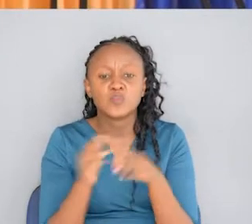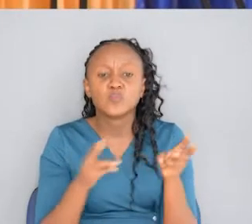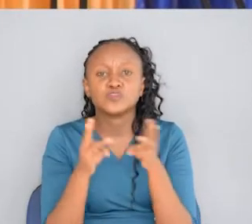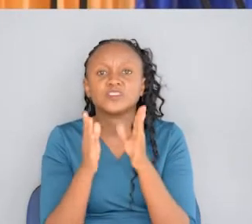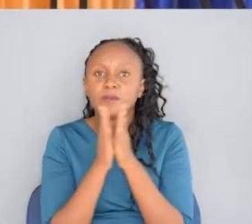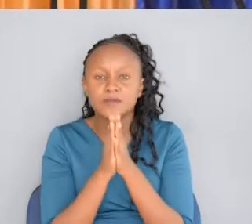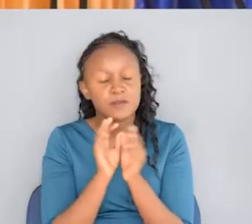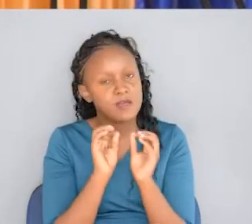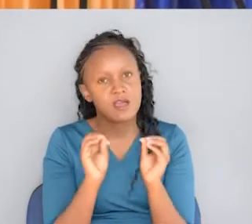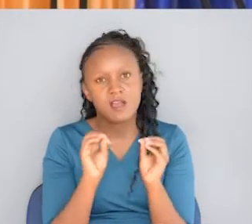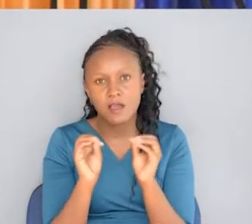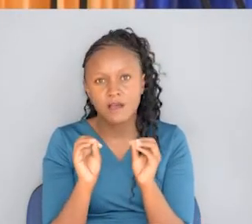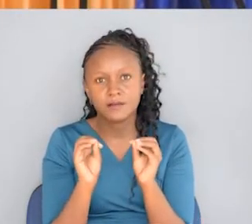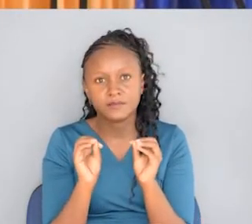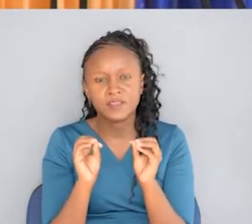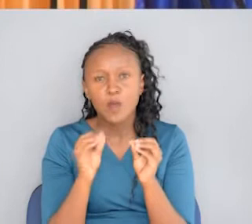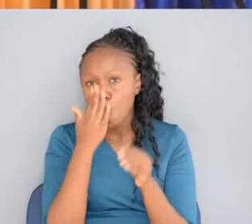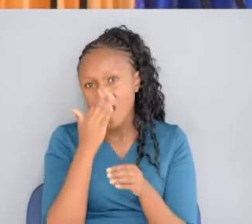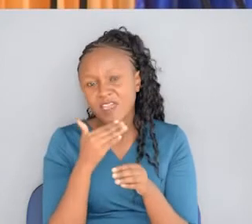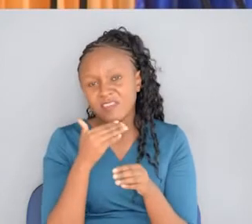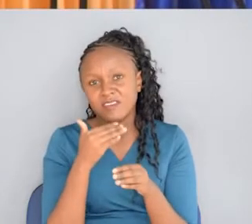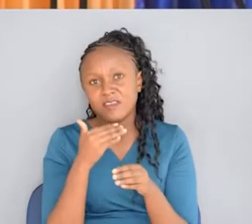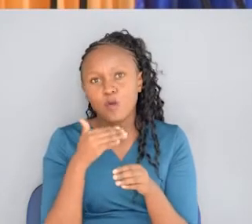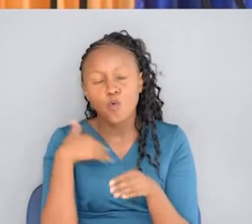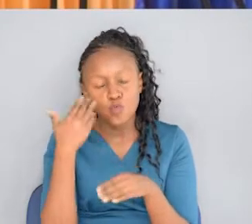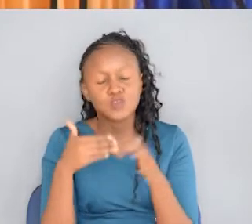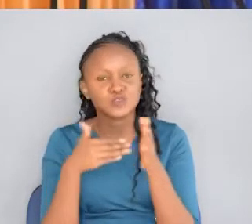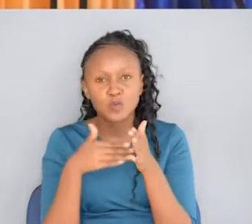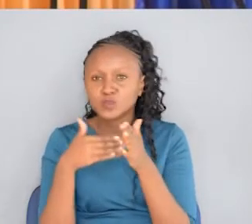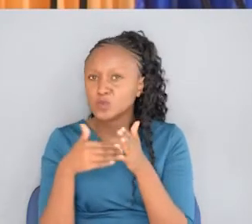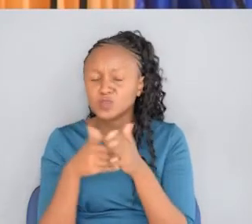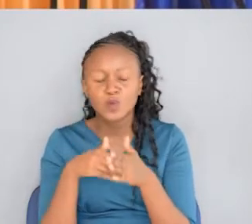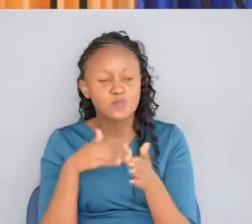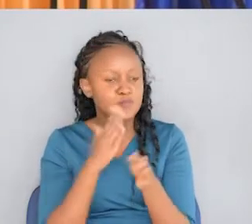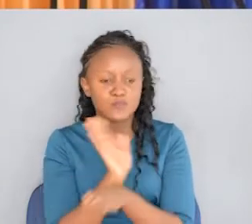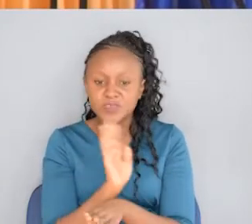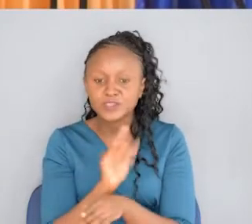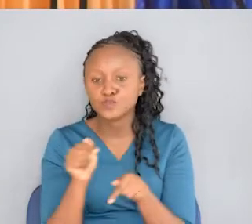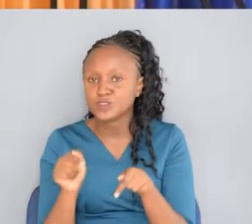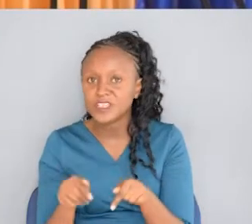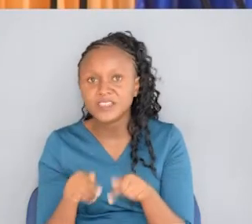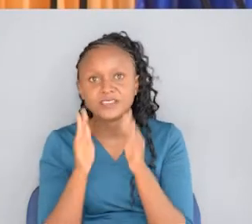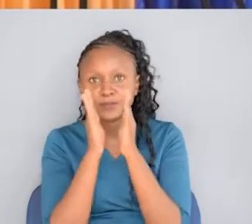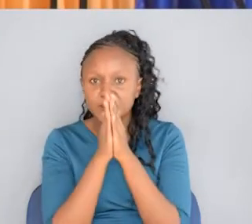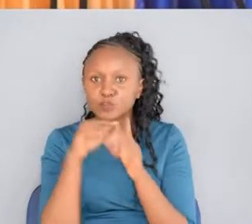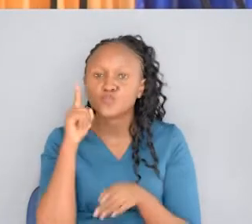being postponed. I'll pray tomorrow. I'm very busy today. You know, nitaomba kesho. You know, and maybe things are working out.